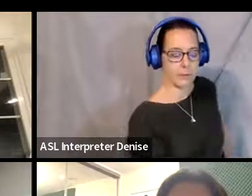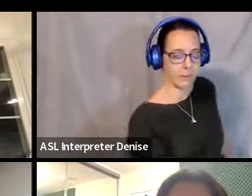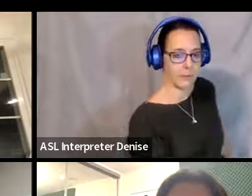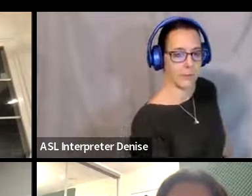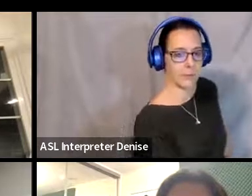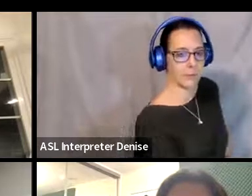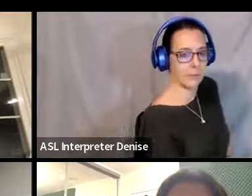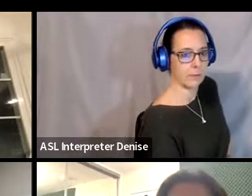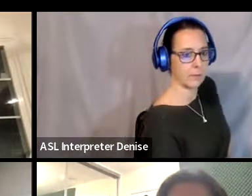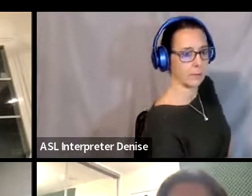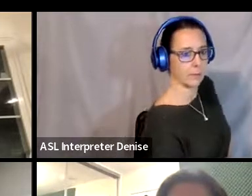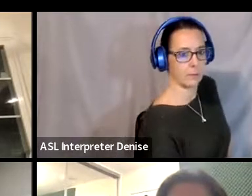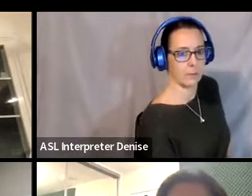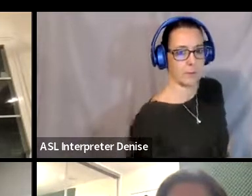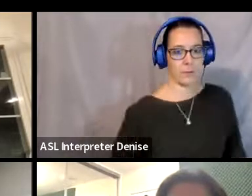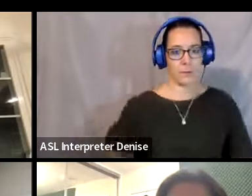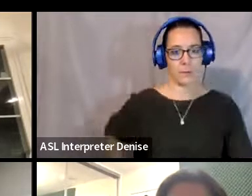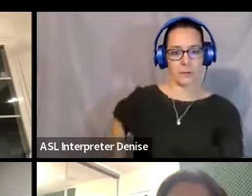haciendo.